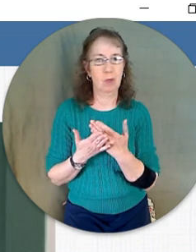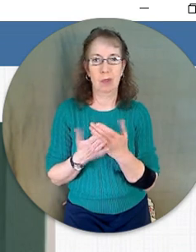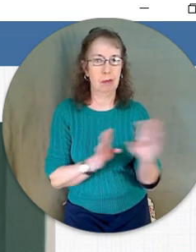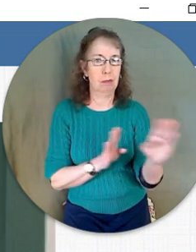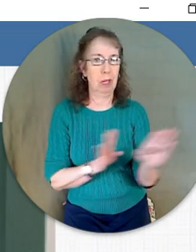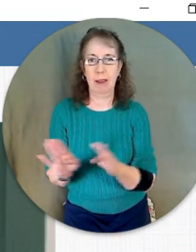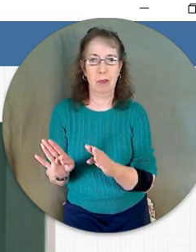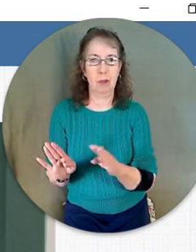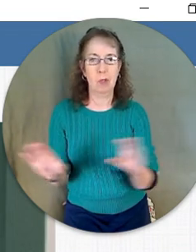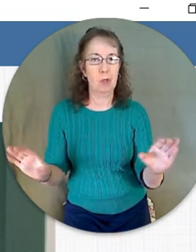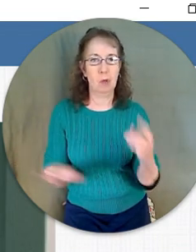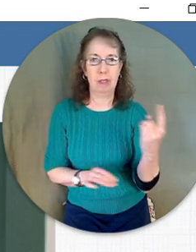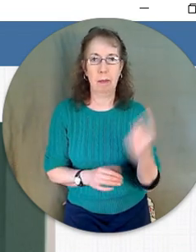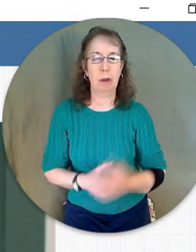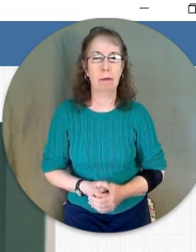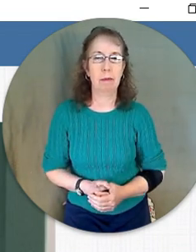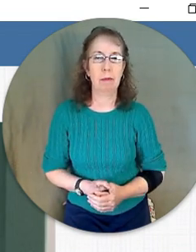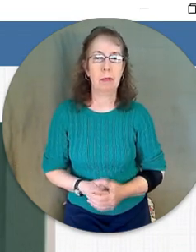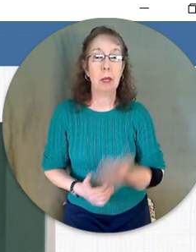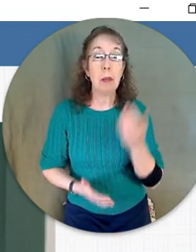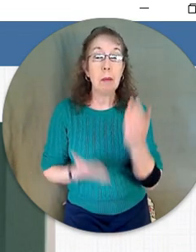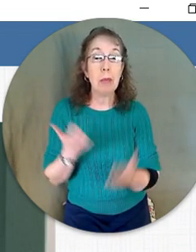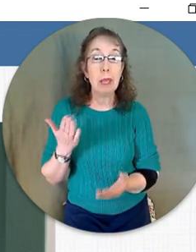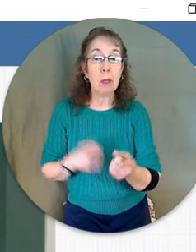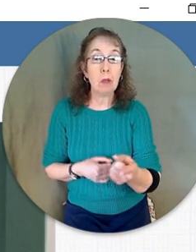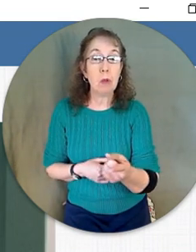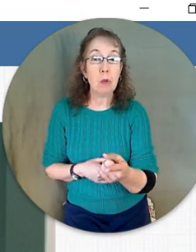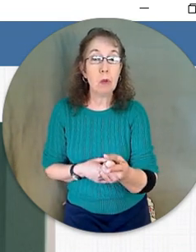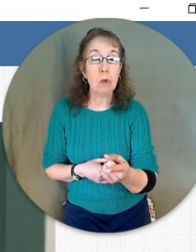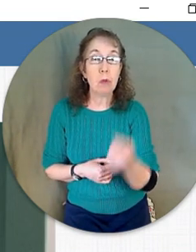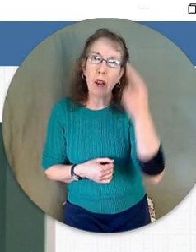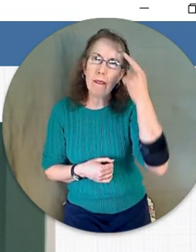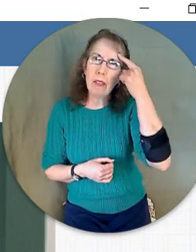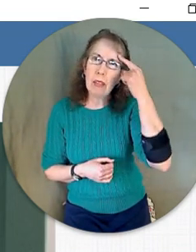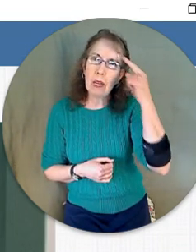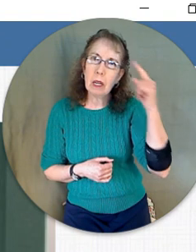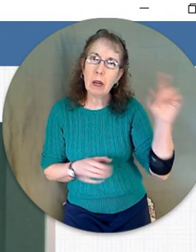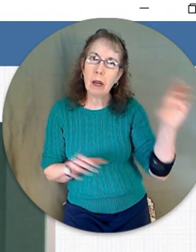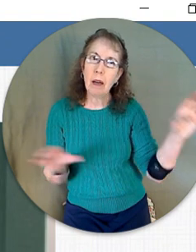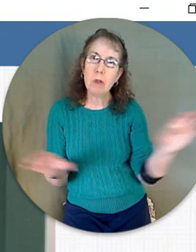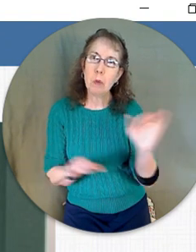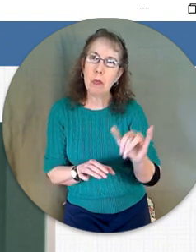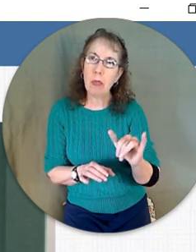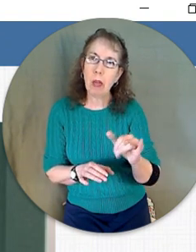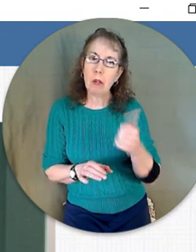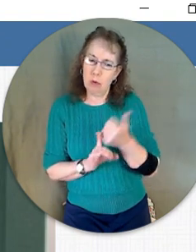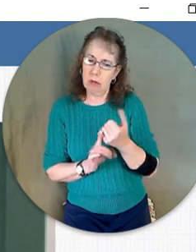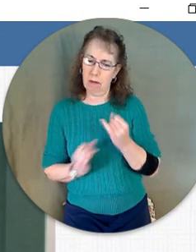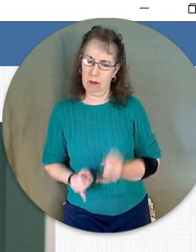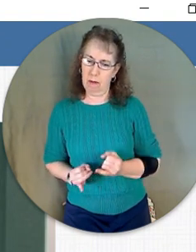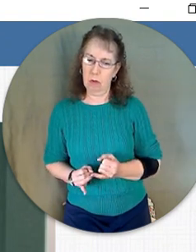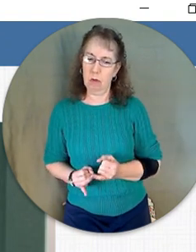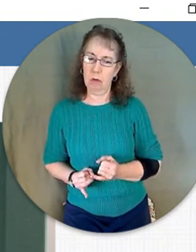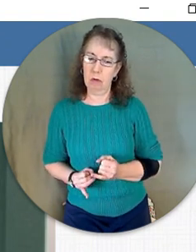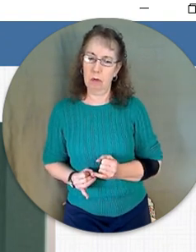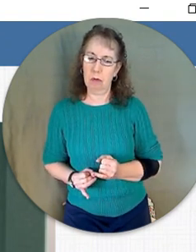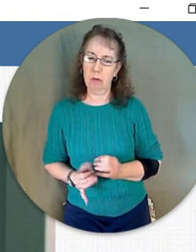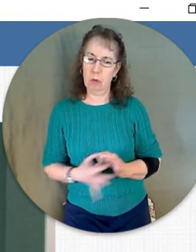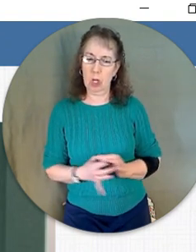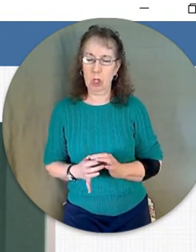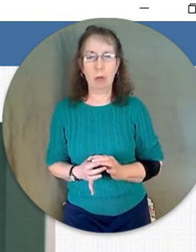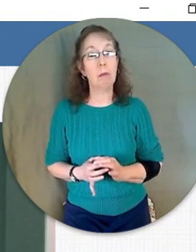do to someone else, and they might be something that you might not even consider doing as an individual in your individual